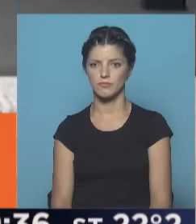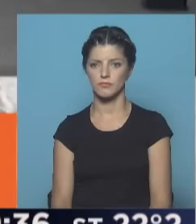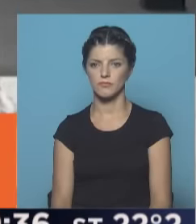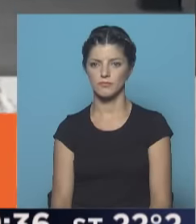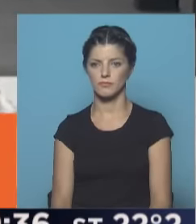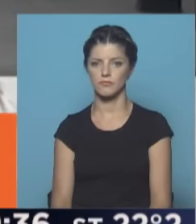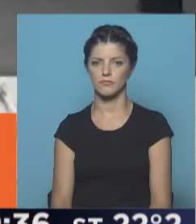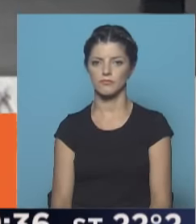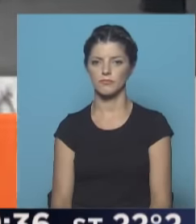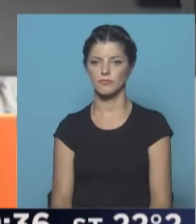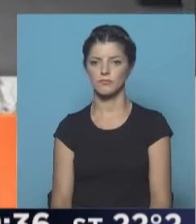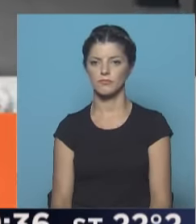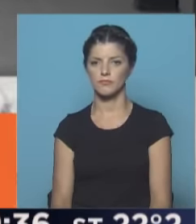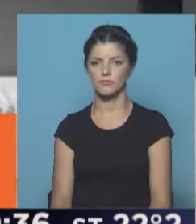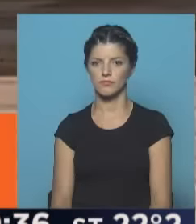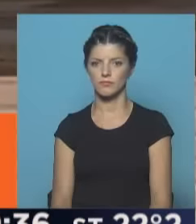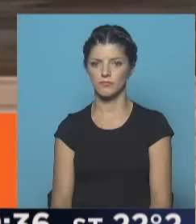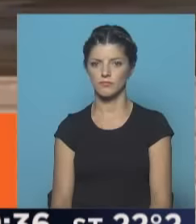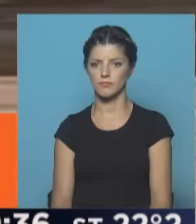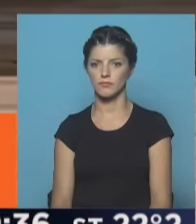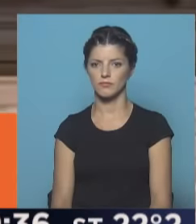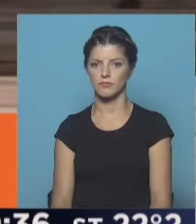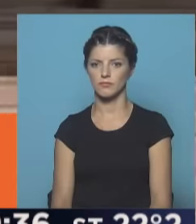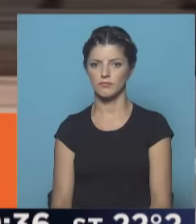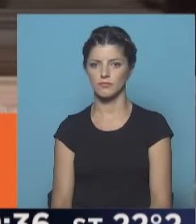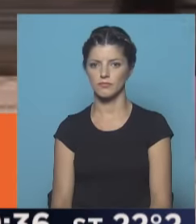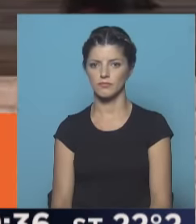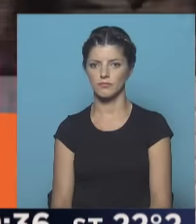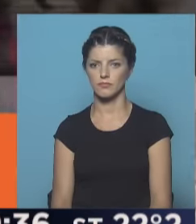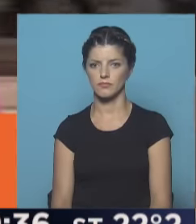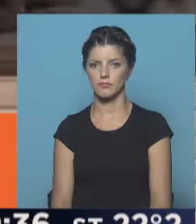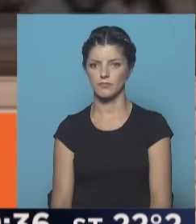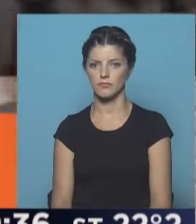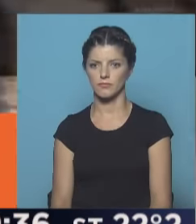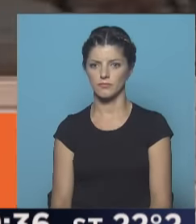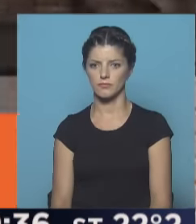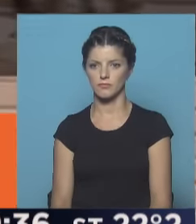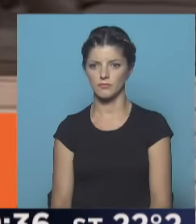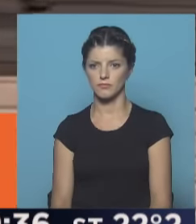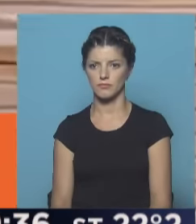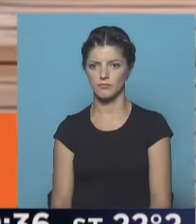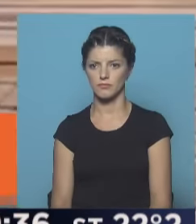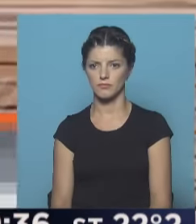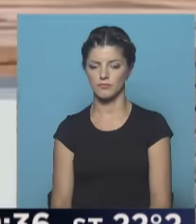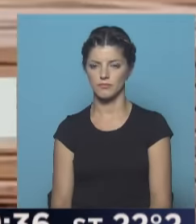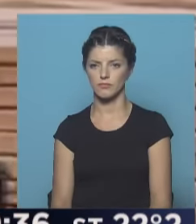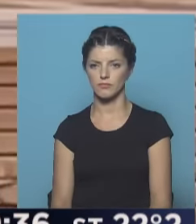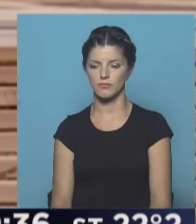Healthcare is very important, and I don't see he has a plan for that. That's crucial.